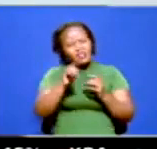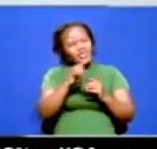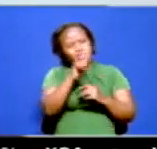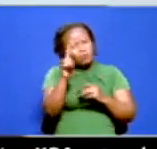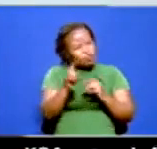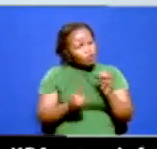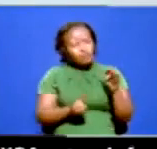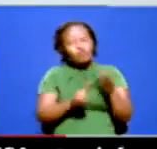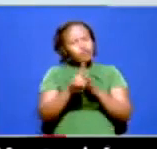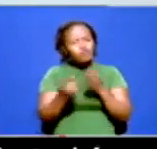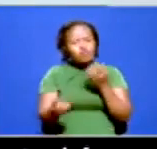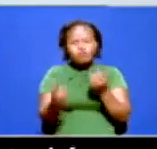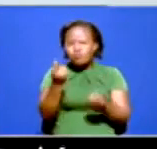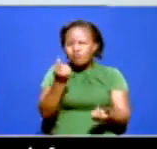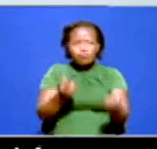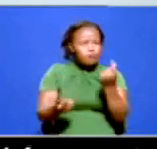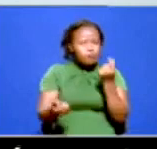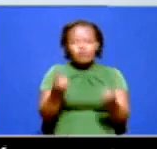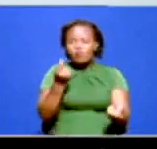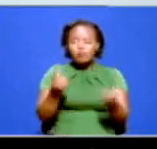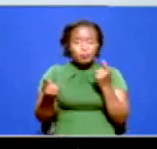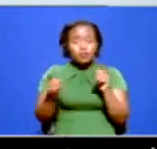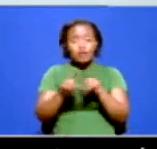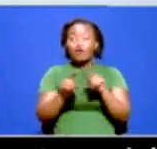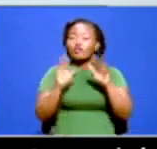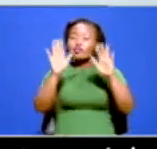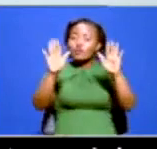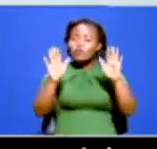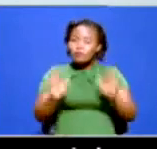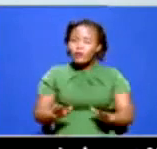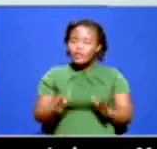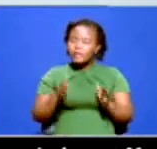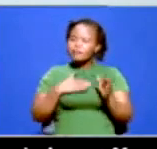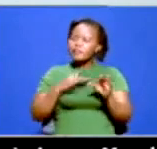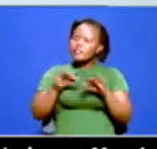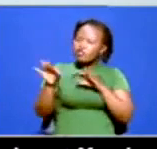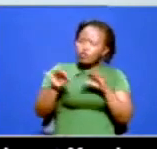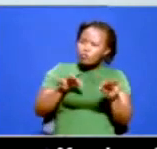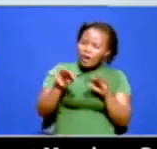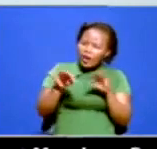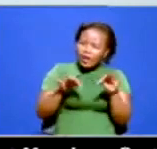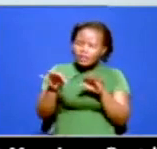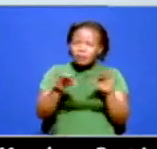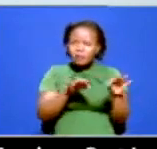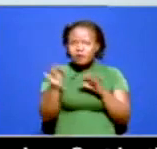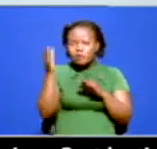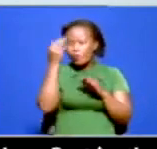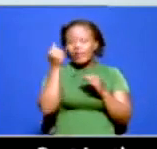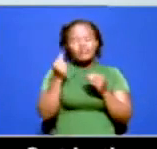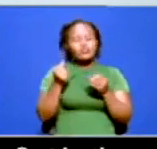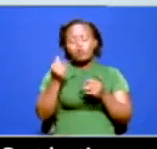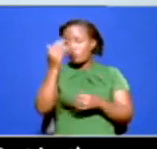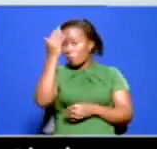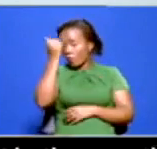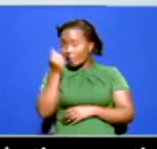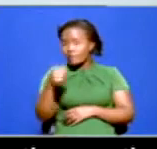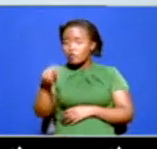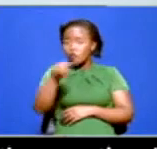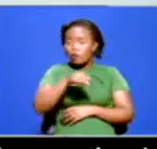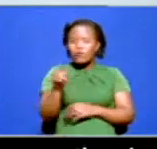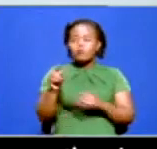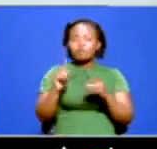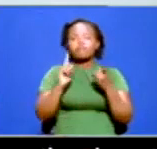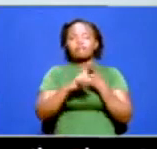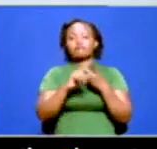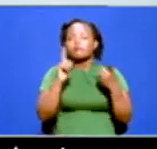many quarters, and I think it's important that you've asked it so that I can be able to elaborate why. First,